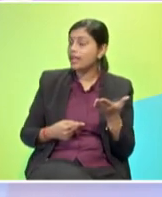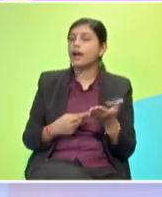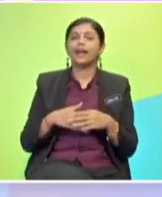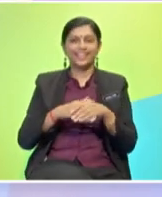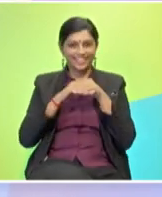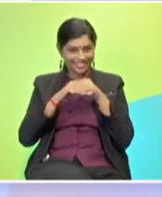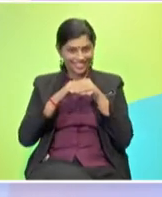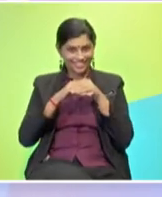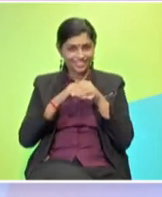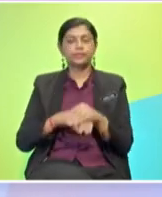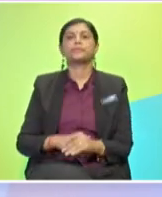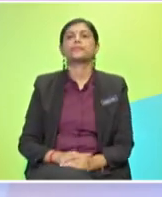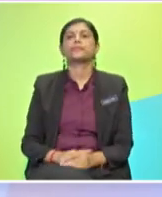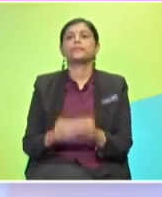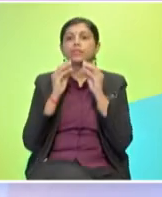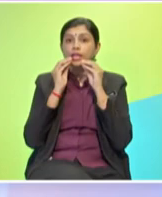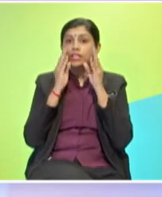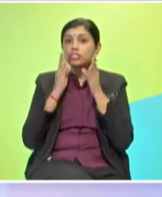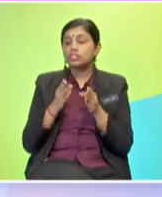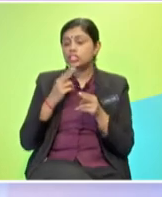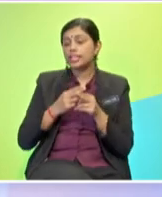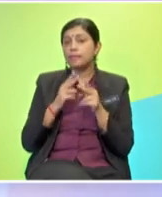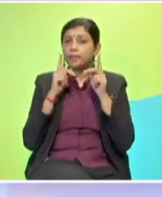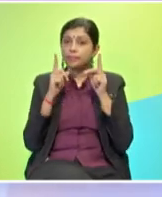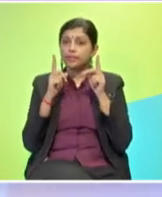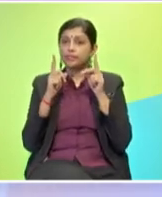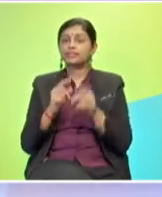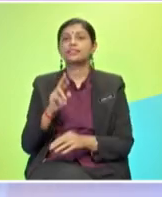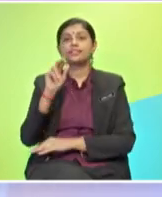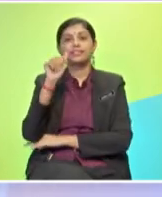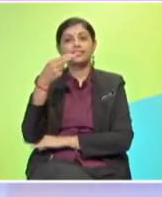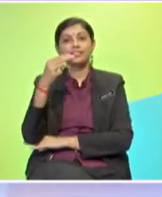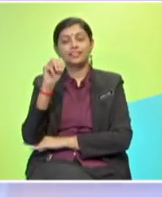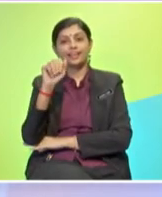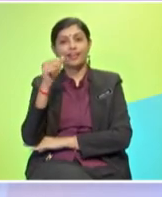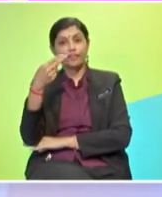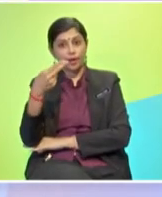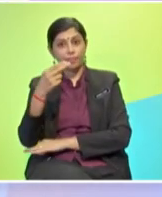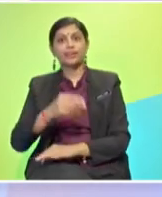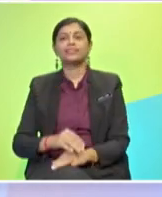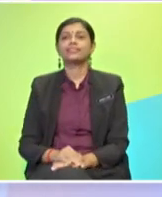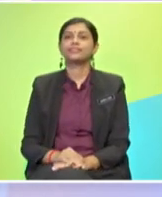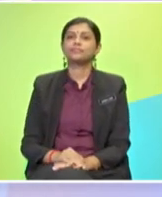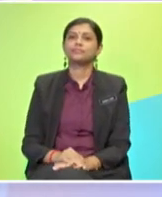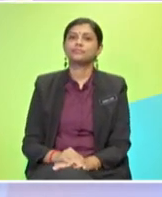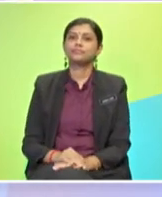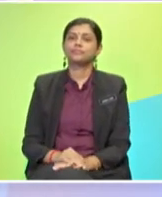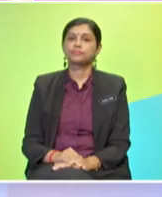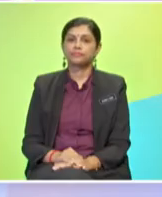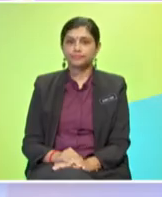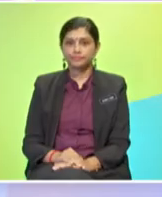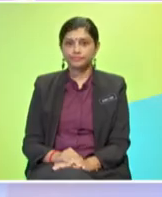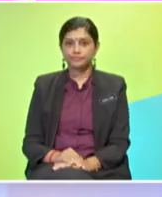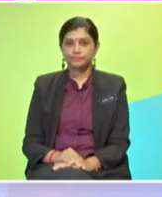So our teacher for today is Teacher Rahmah bin Muhammad Kabibal Saibu from SK Minen Haid Gelugor